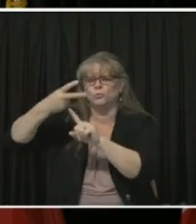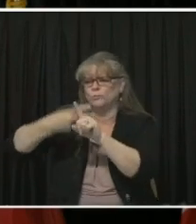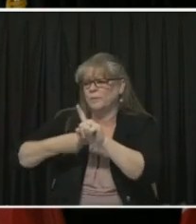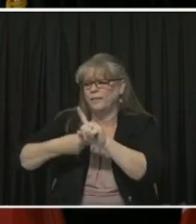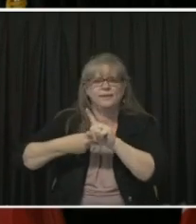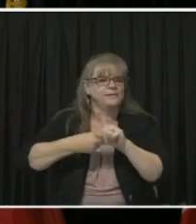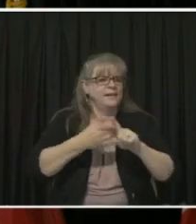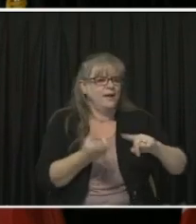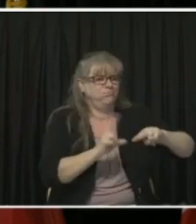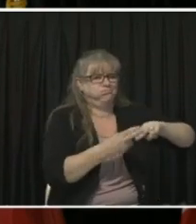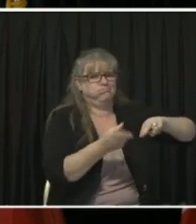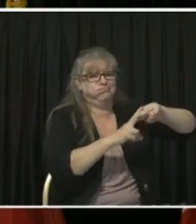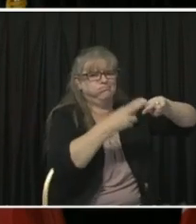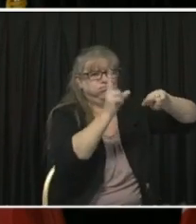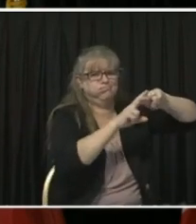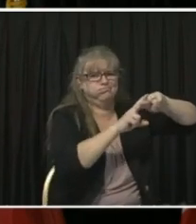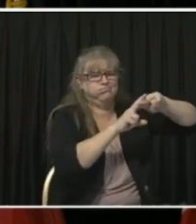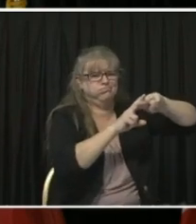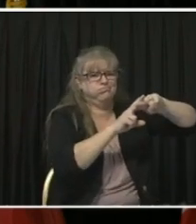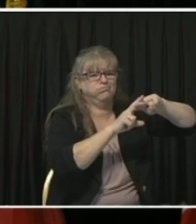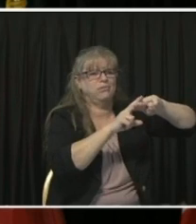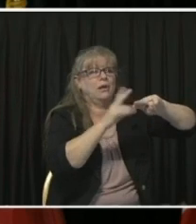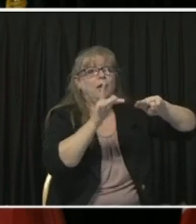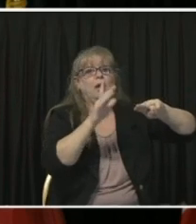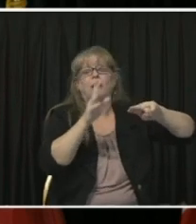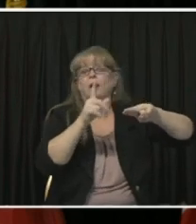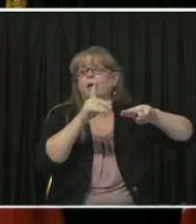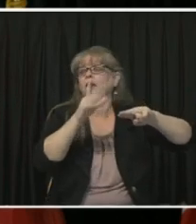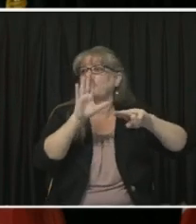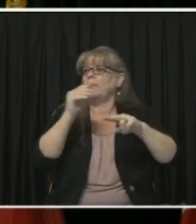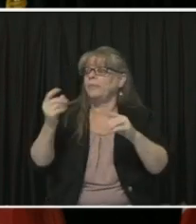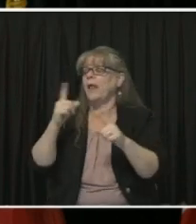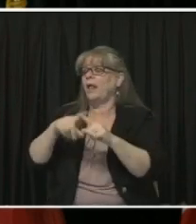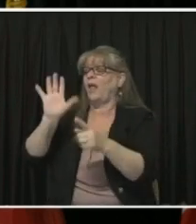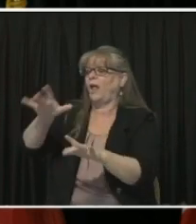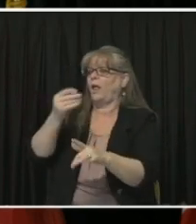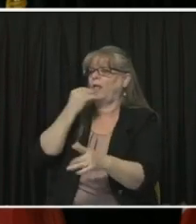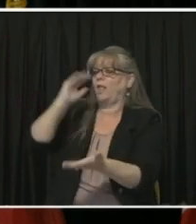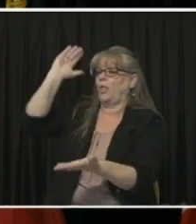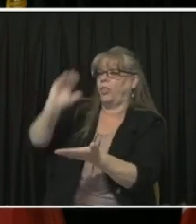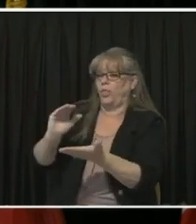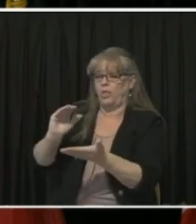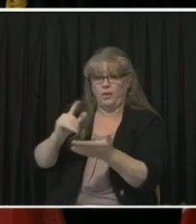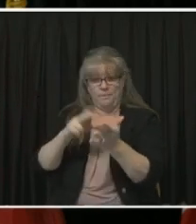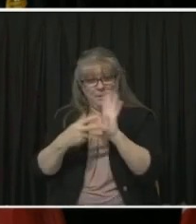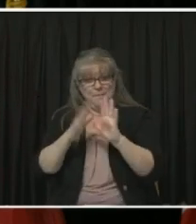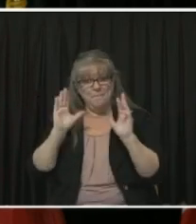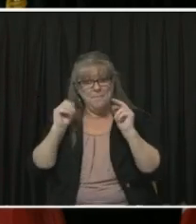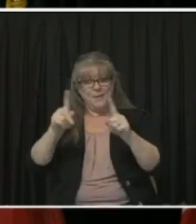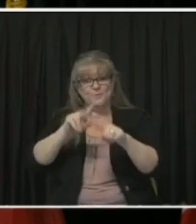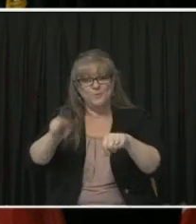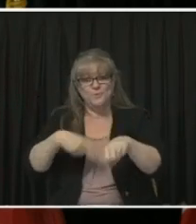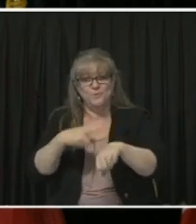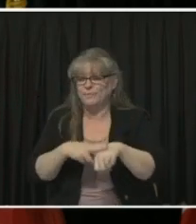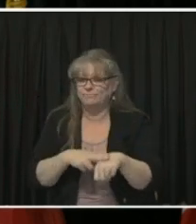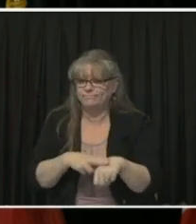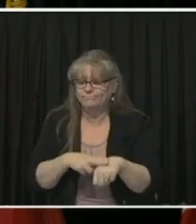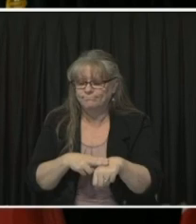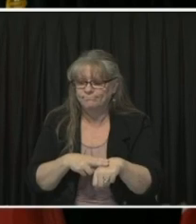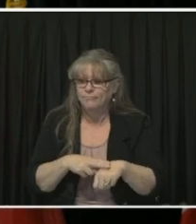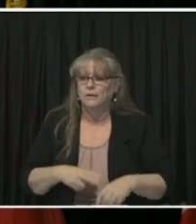sustainable for the long term if you want to maintain progress. And, you know, athletes, professional,